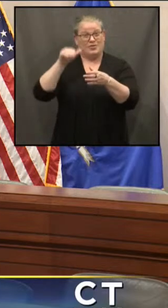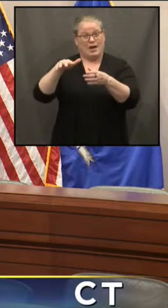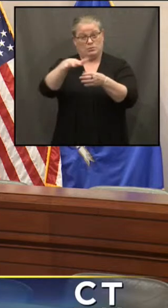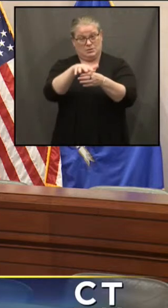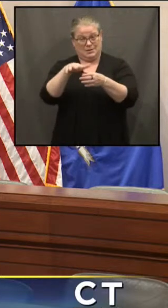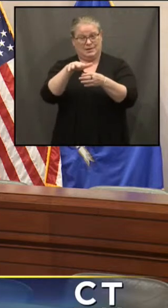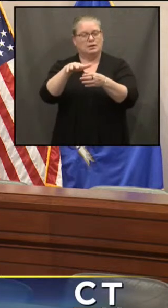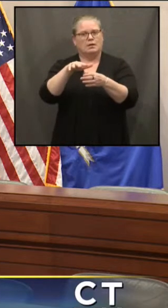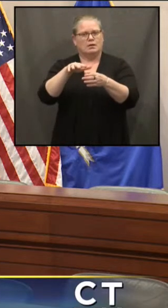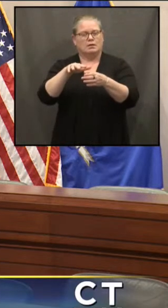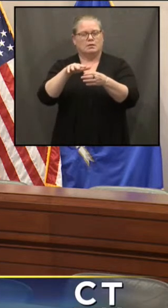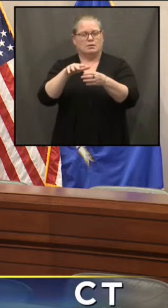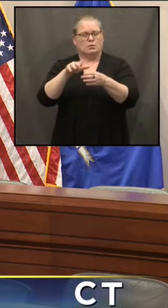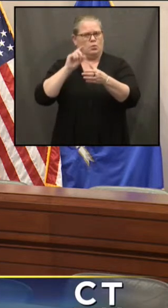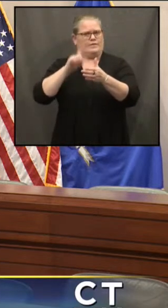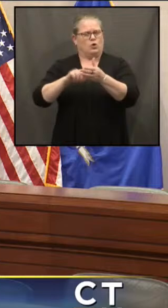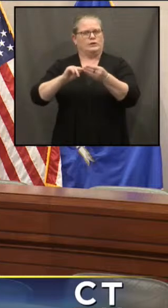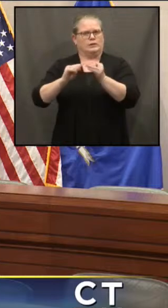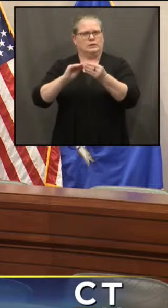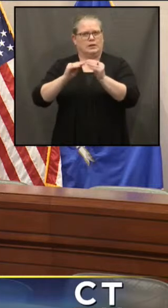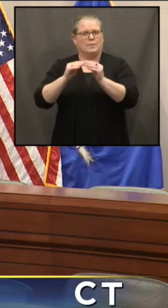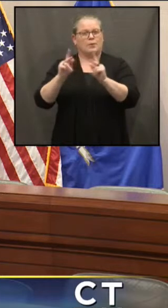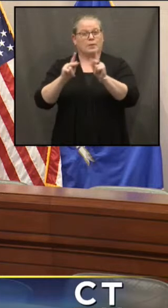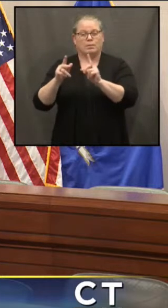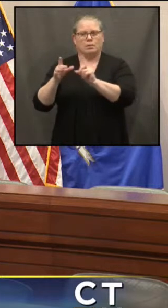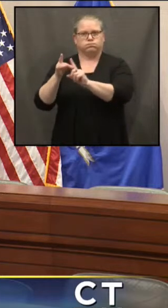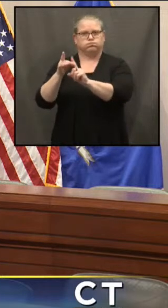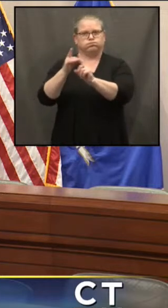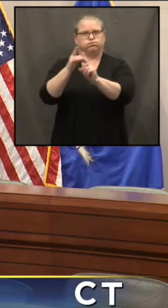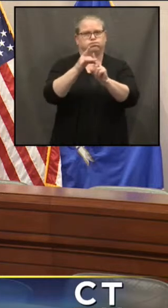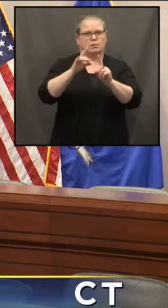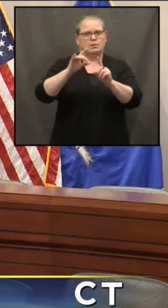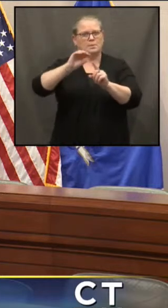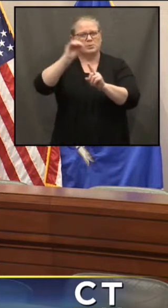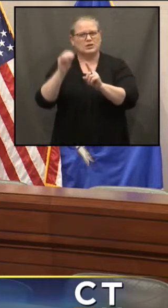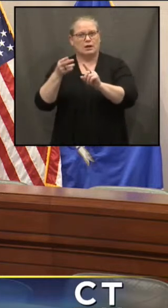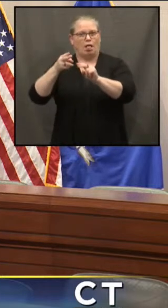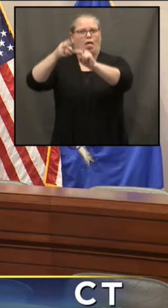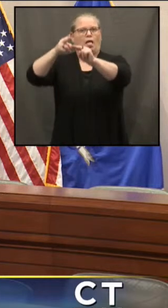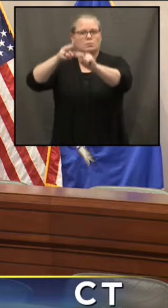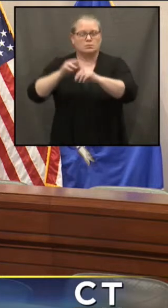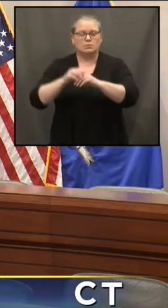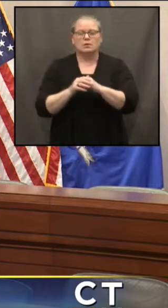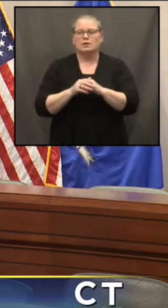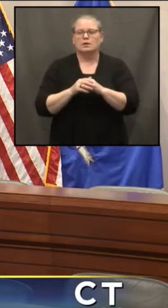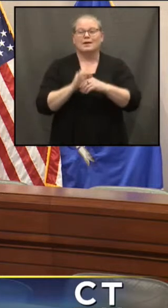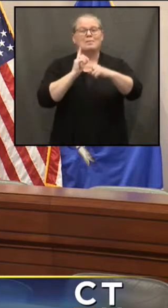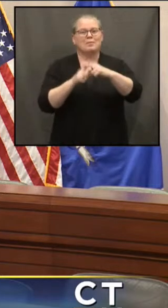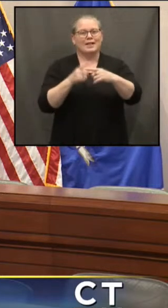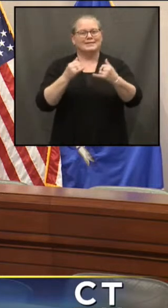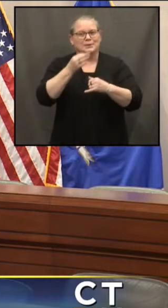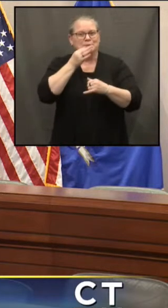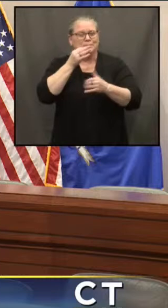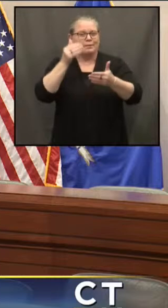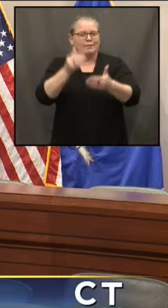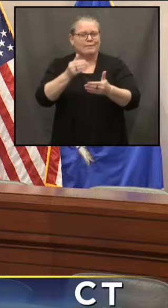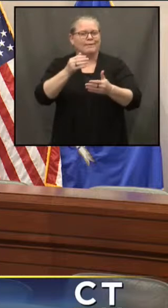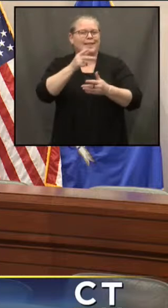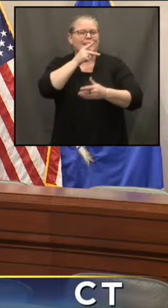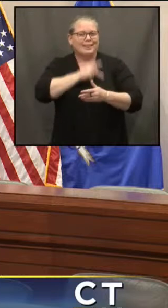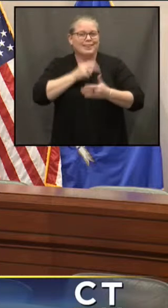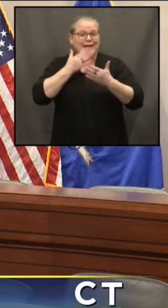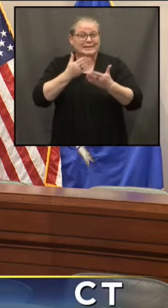the Thanksgiving holiday. So how concerned are you about people traveling to some of our neighboring states and coming back